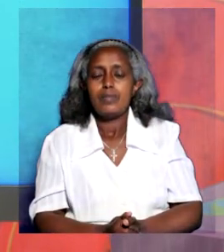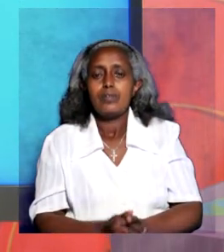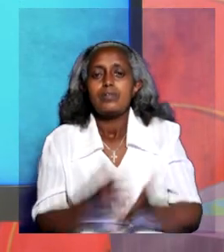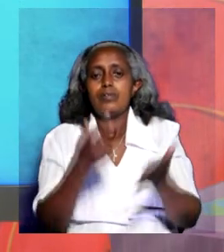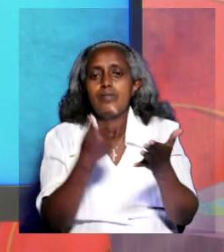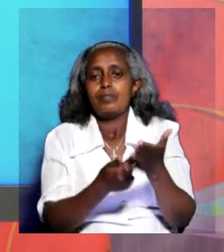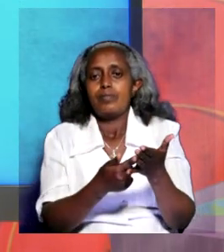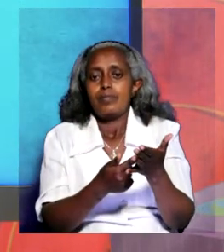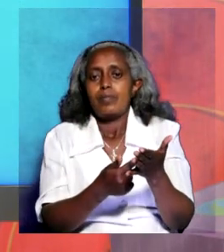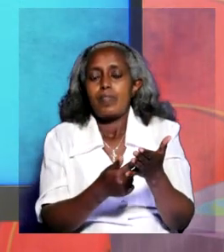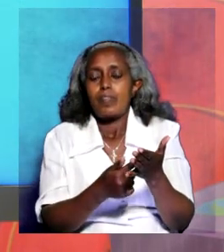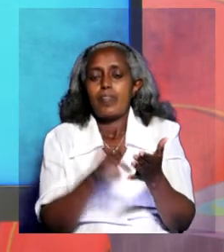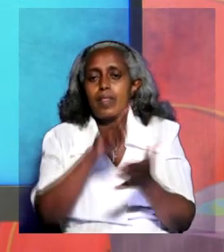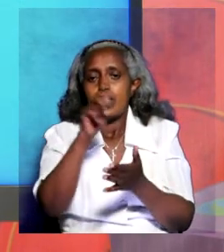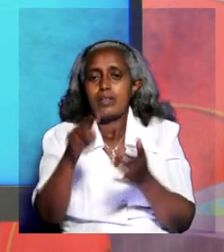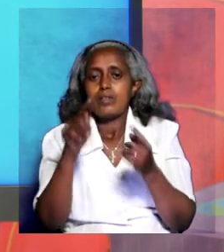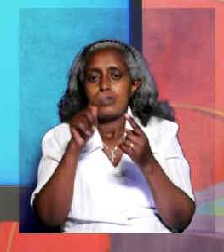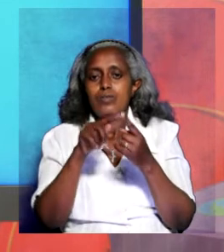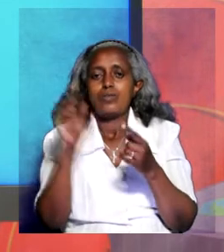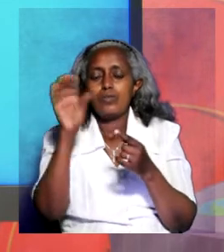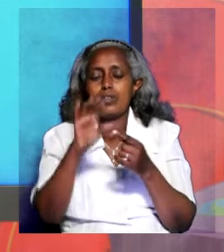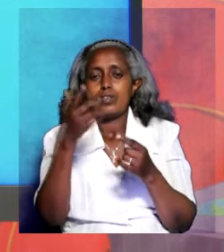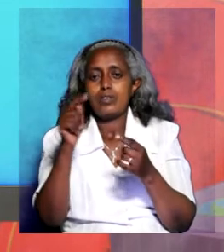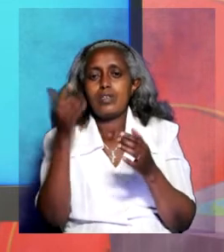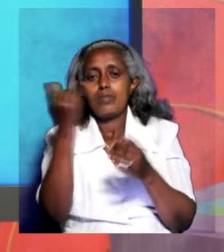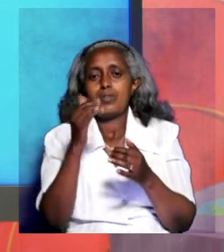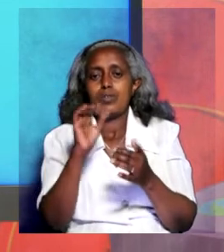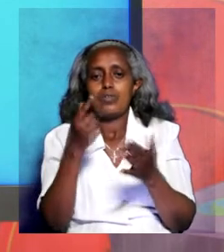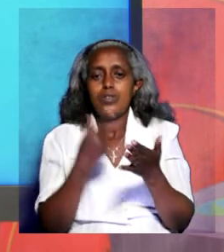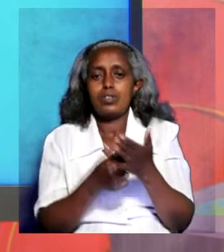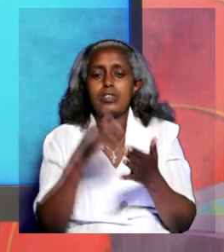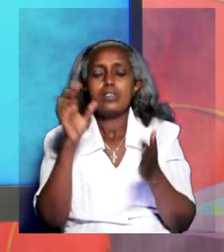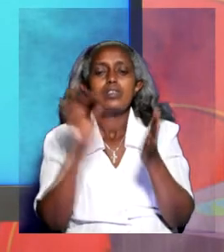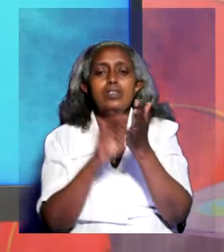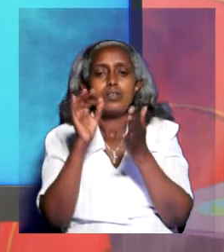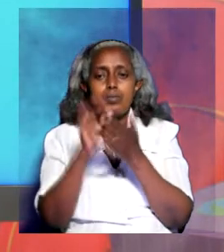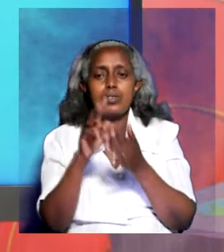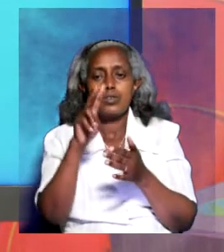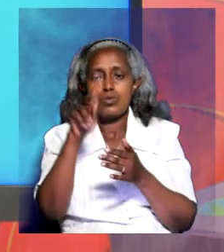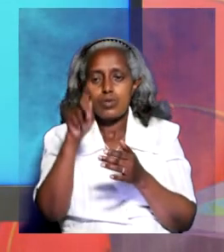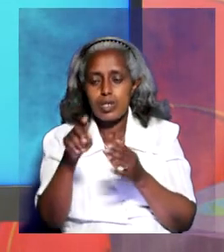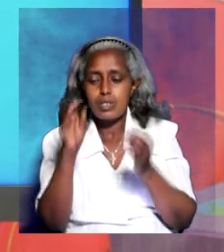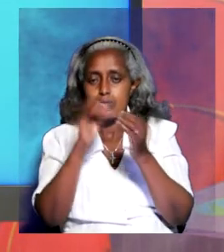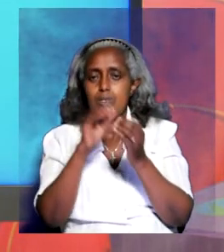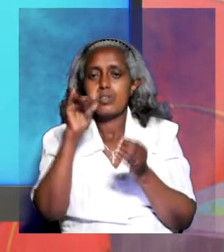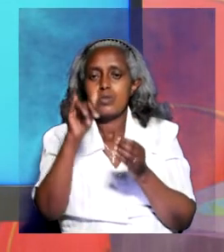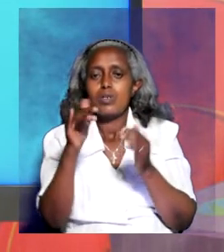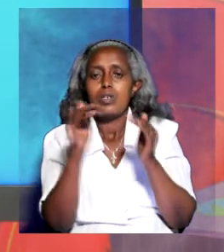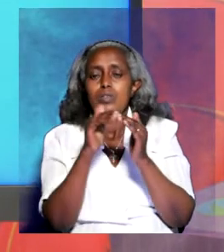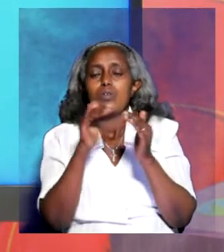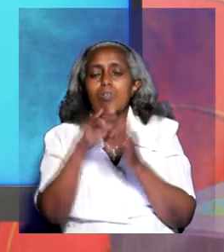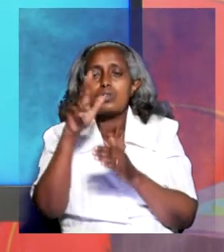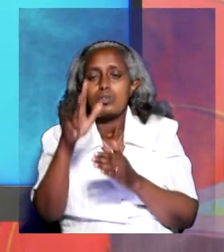Here, we are asked to find the image of these numbers. 2x plus y is equal